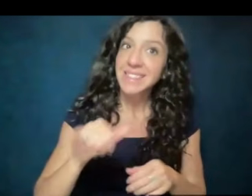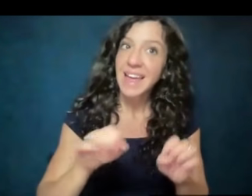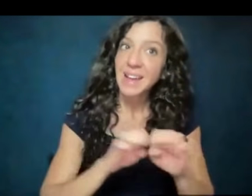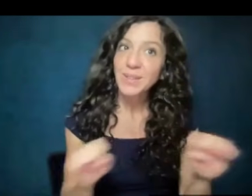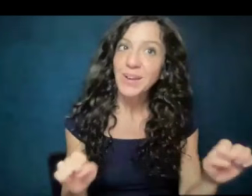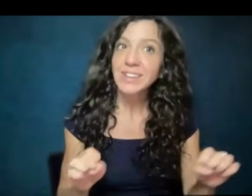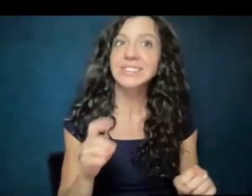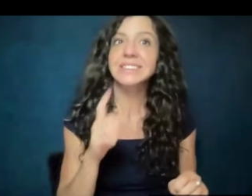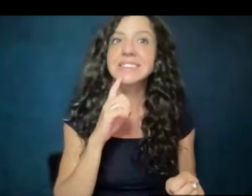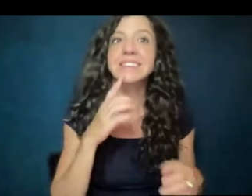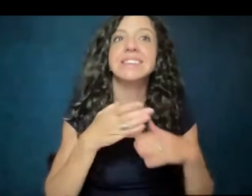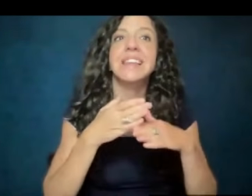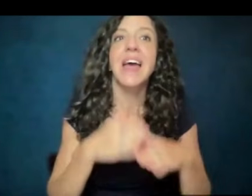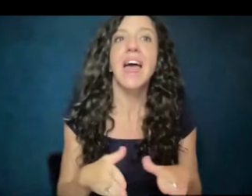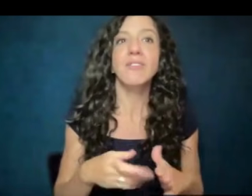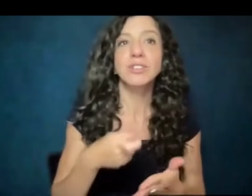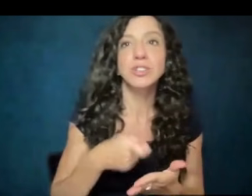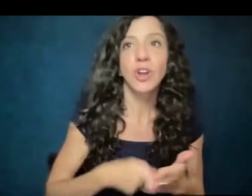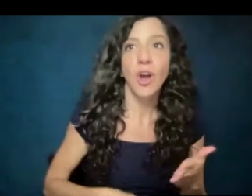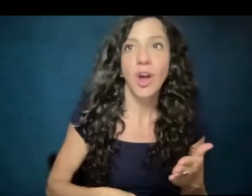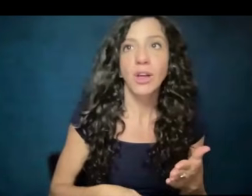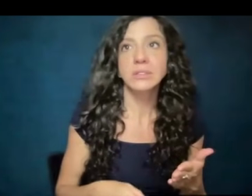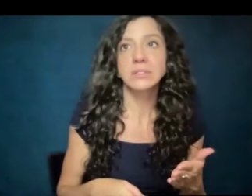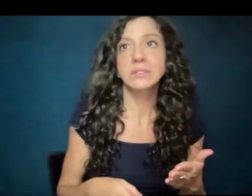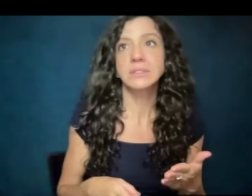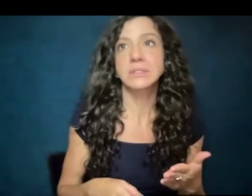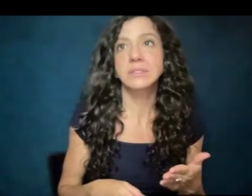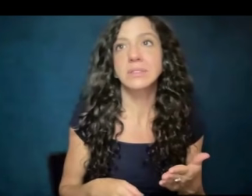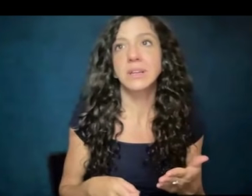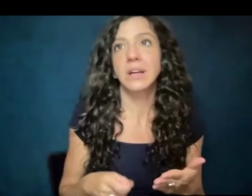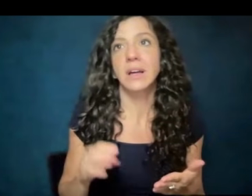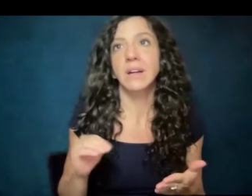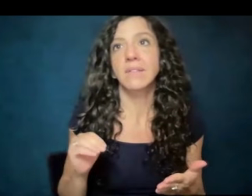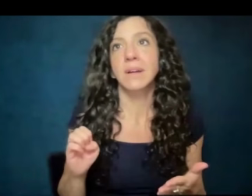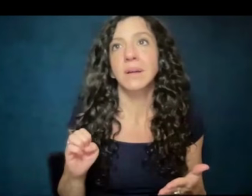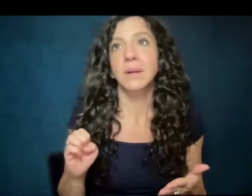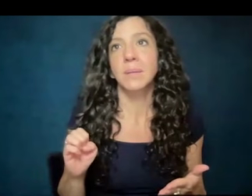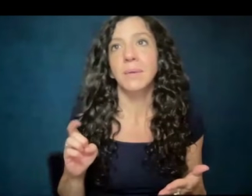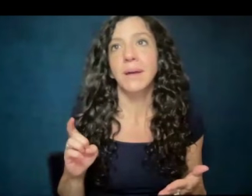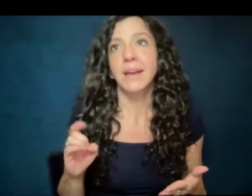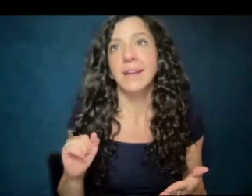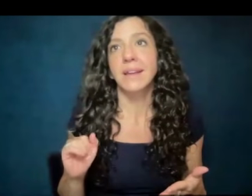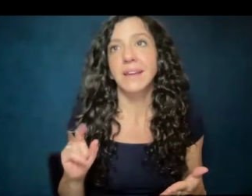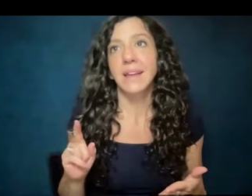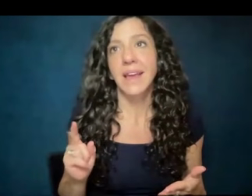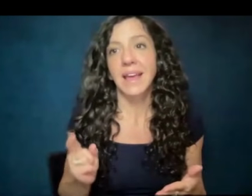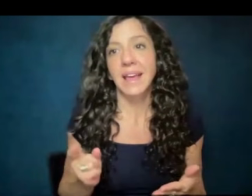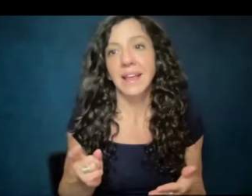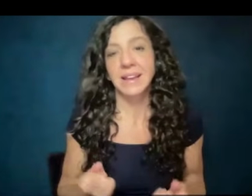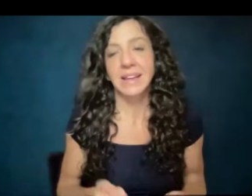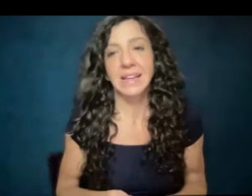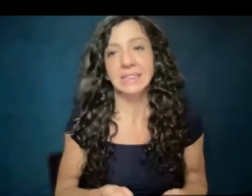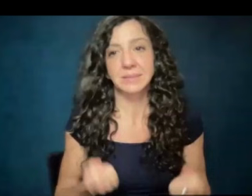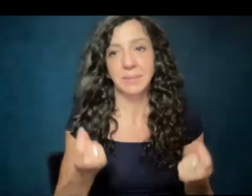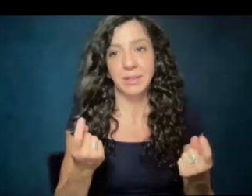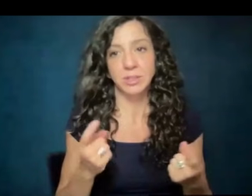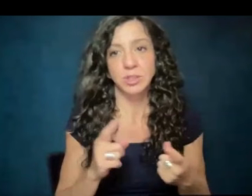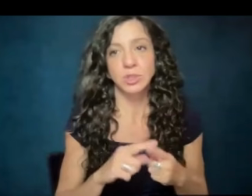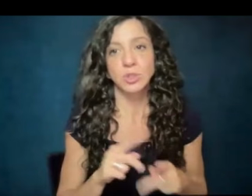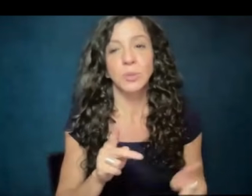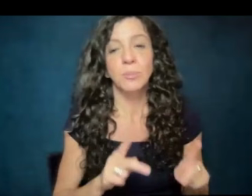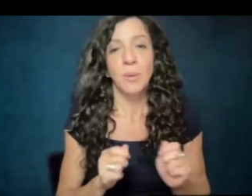is the average cost of Medicaid expenditures to people